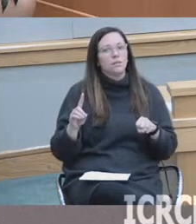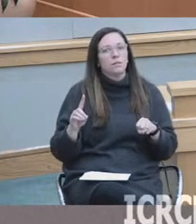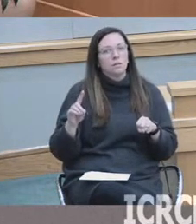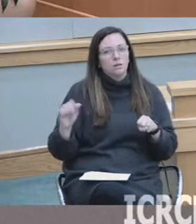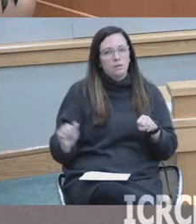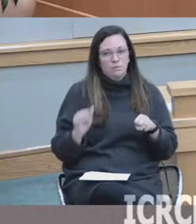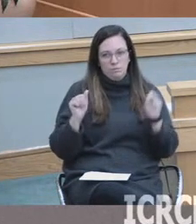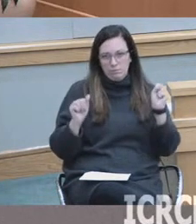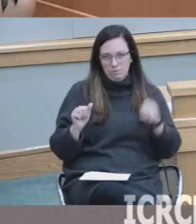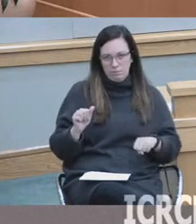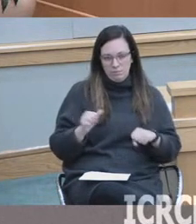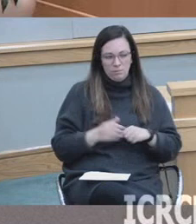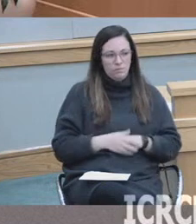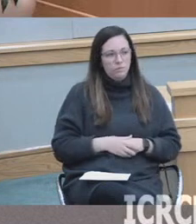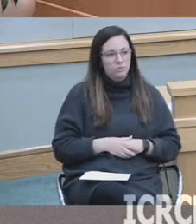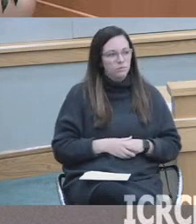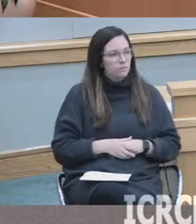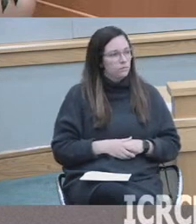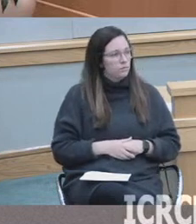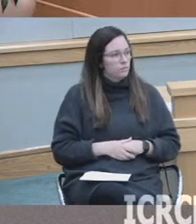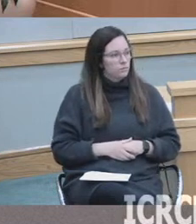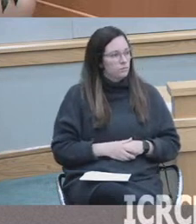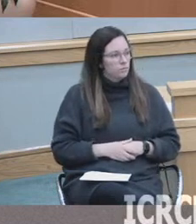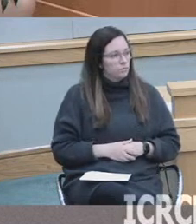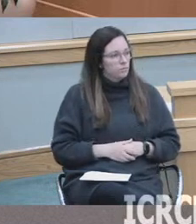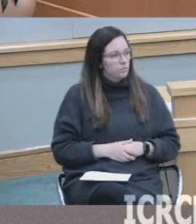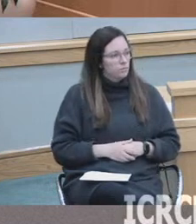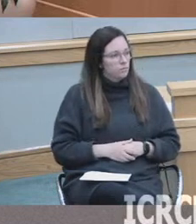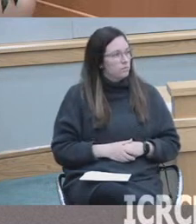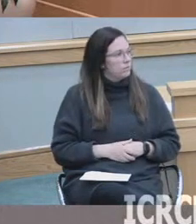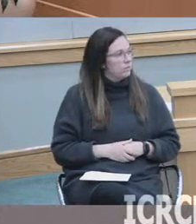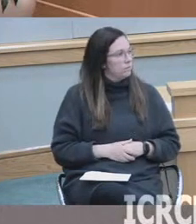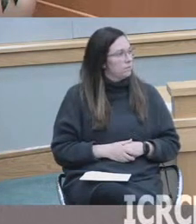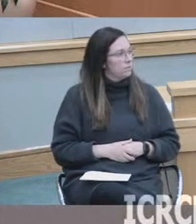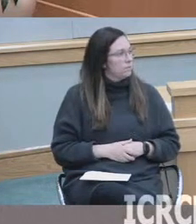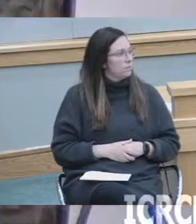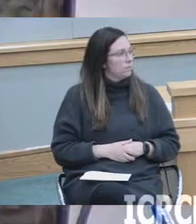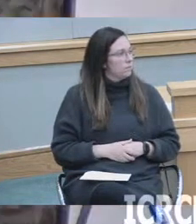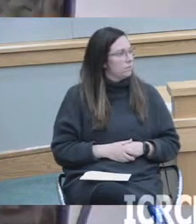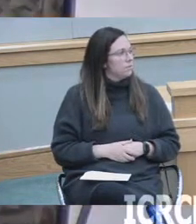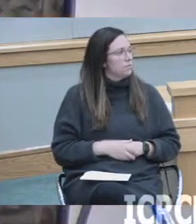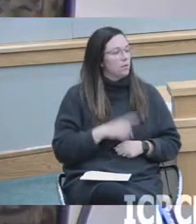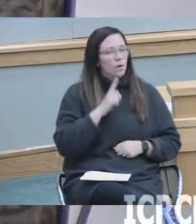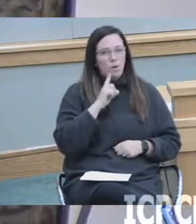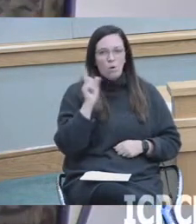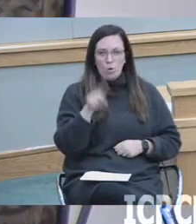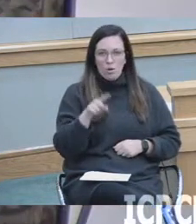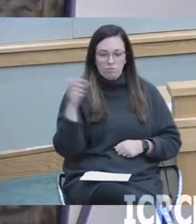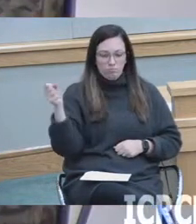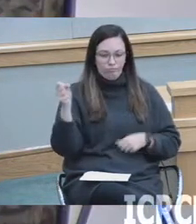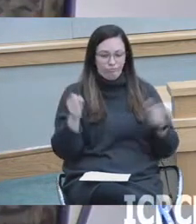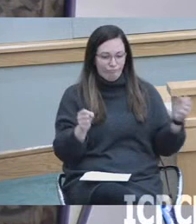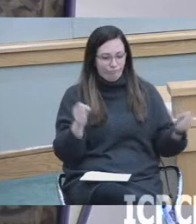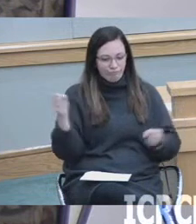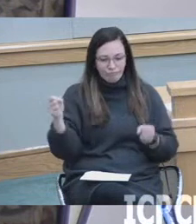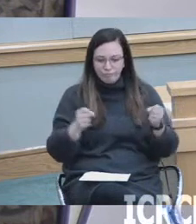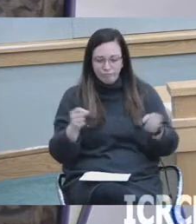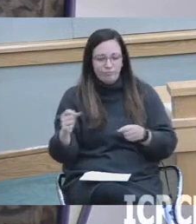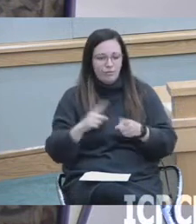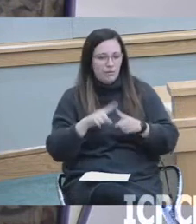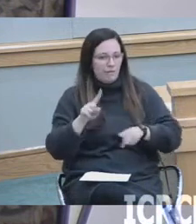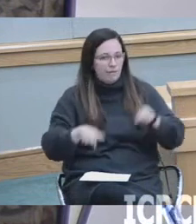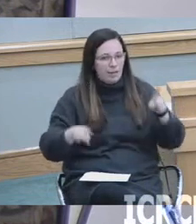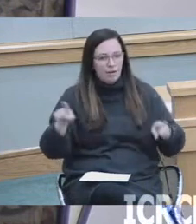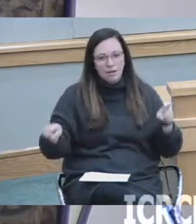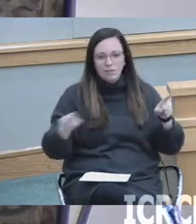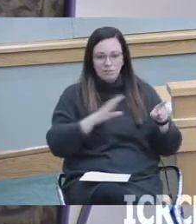Mr. Albrecht. Yes. An ordinance making appointments to various boards and commissions